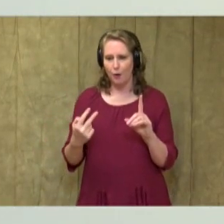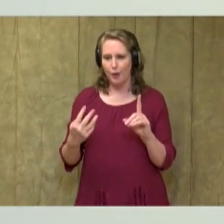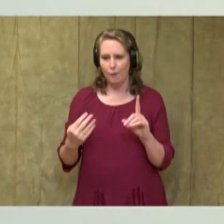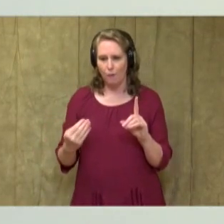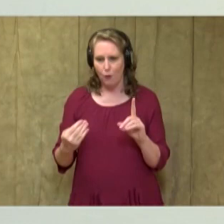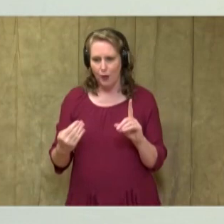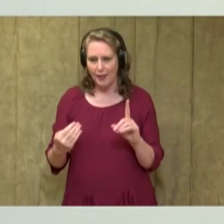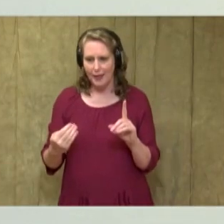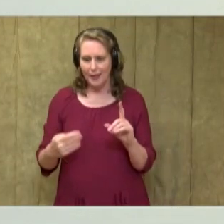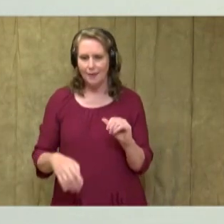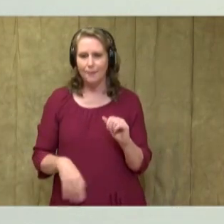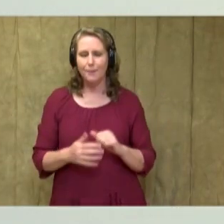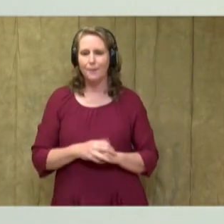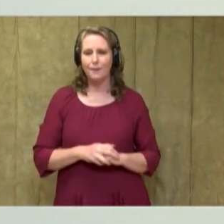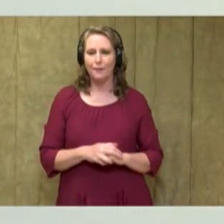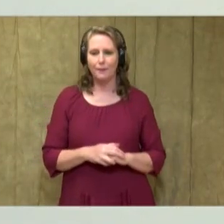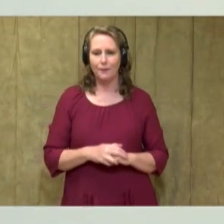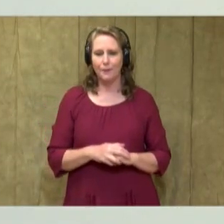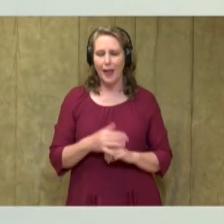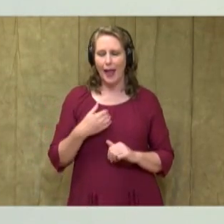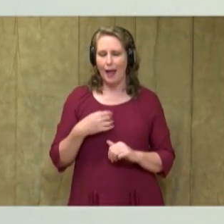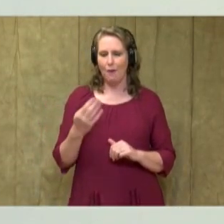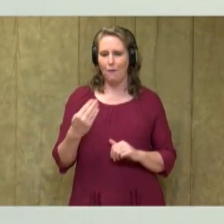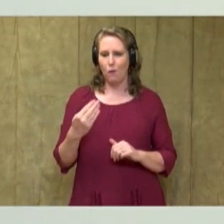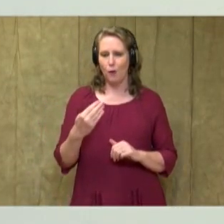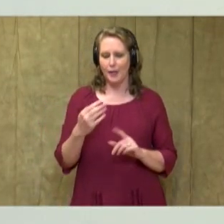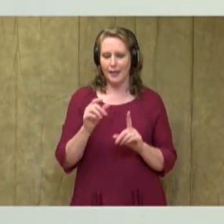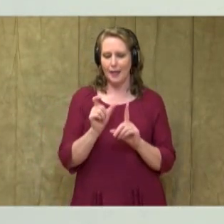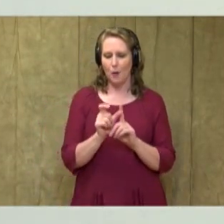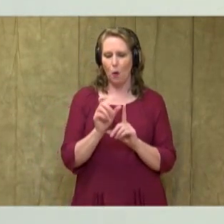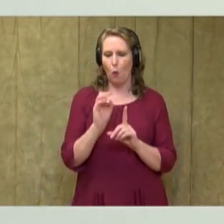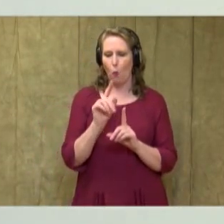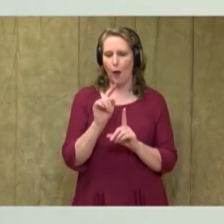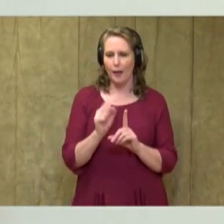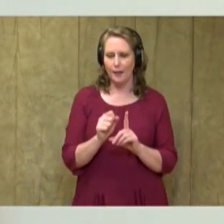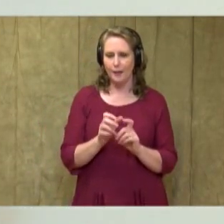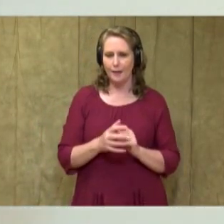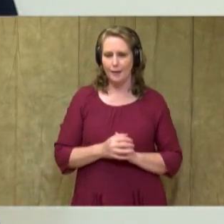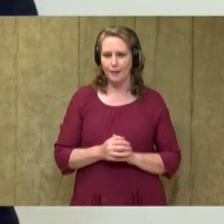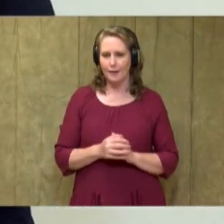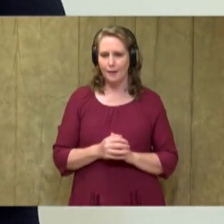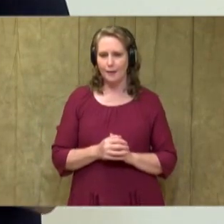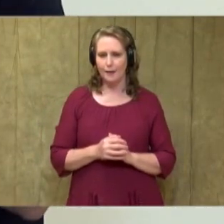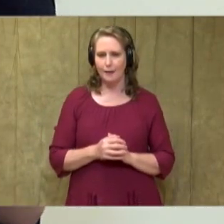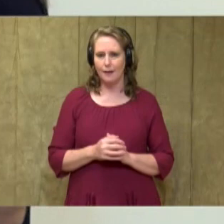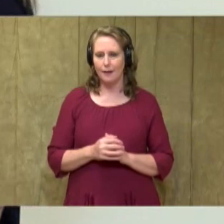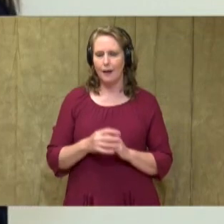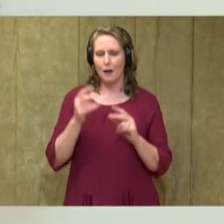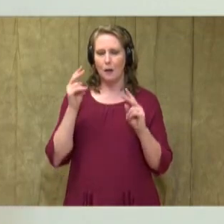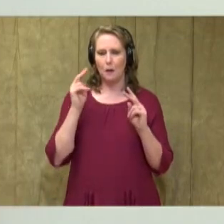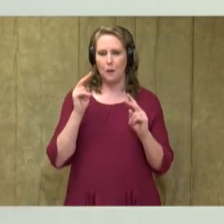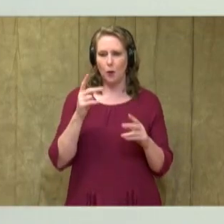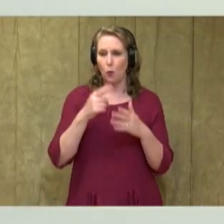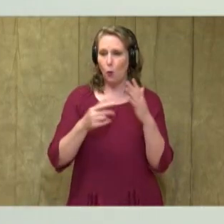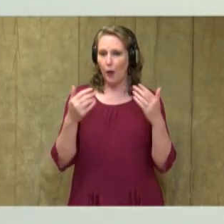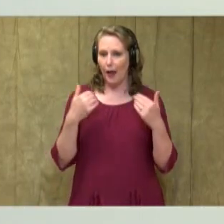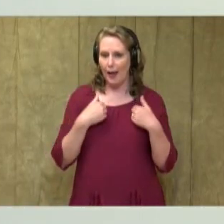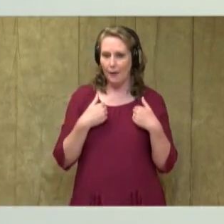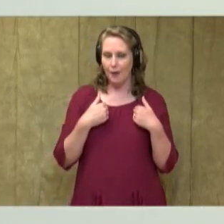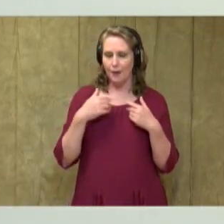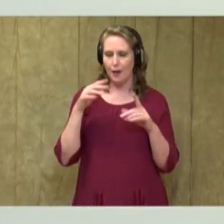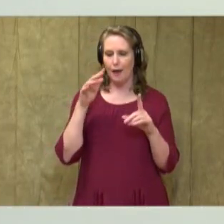13, 14. So I have 14 ones. All right, so looking at what we have up here,